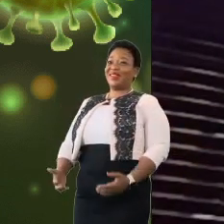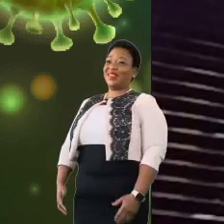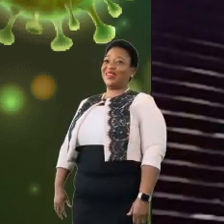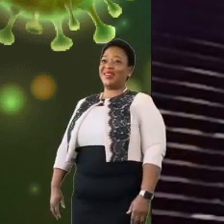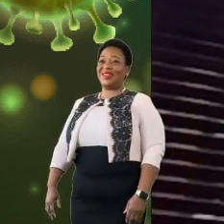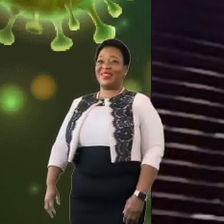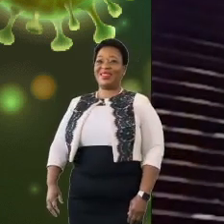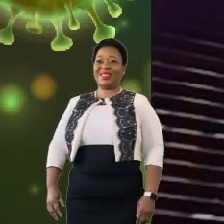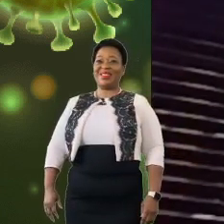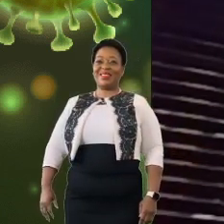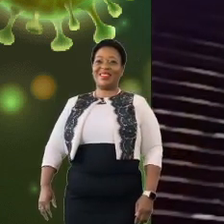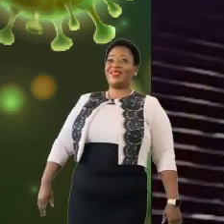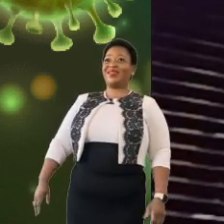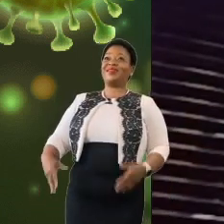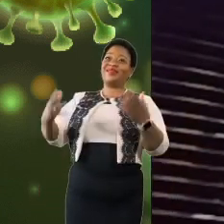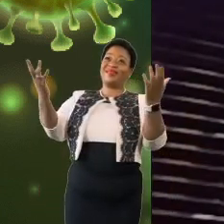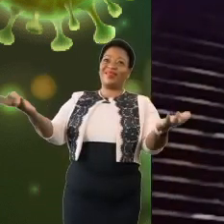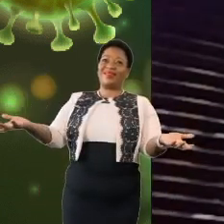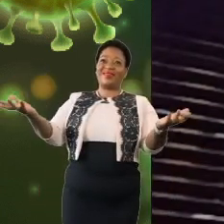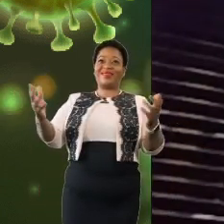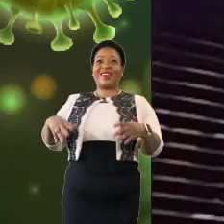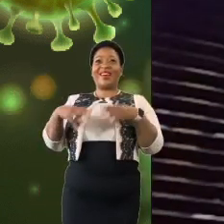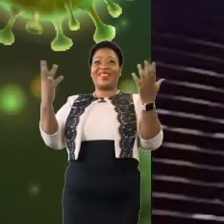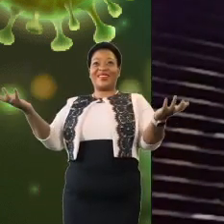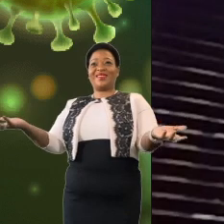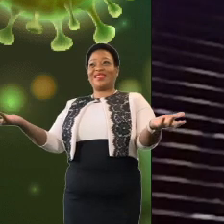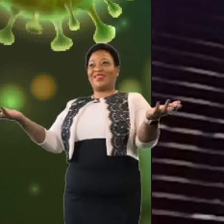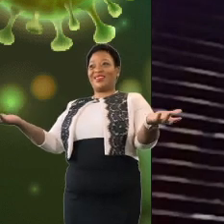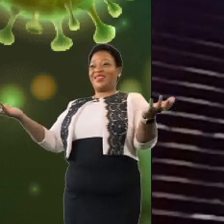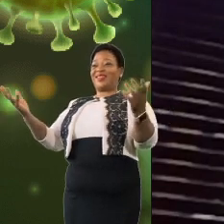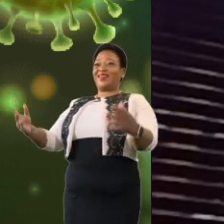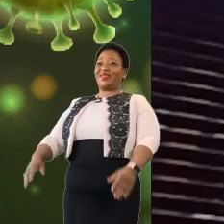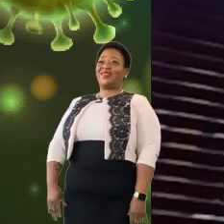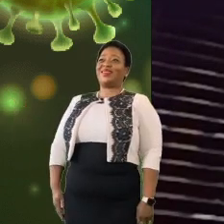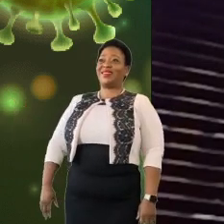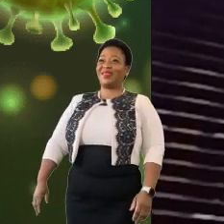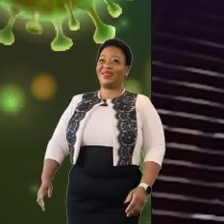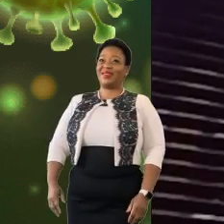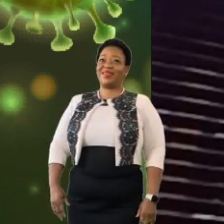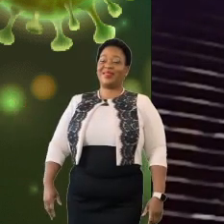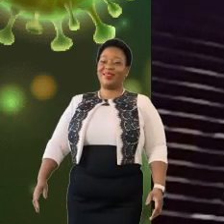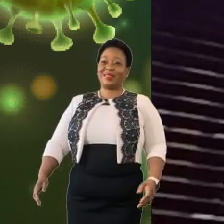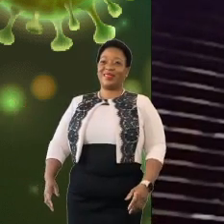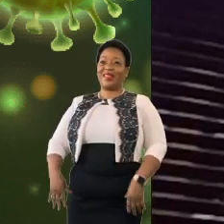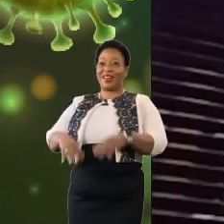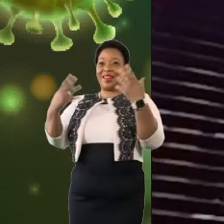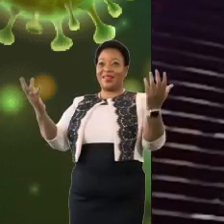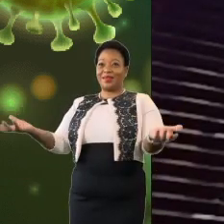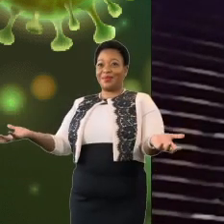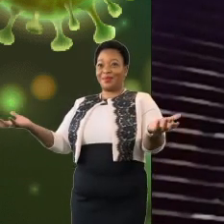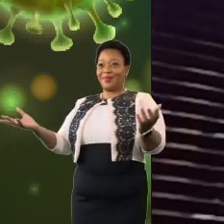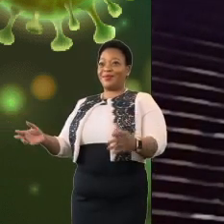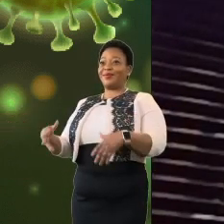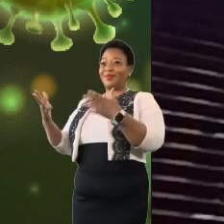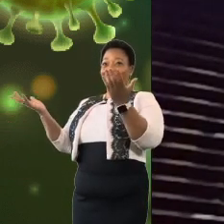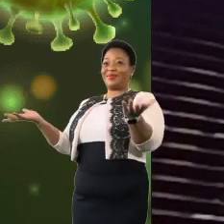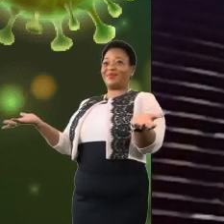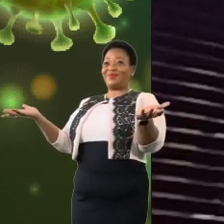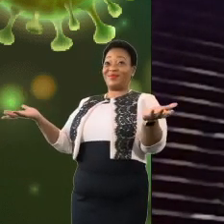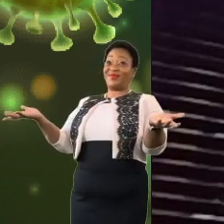driven solutions that must come out of those discussions. We want to see the